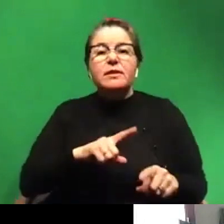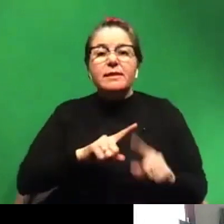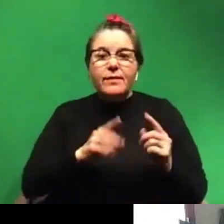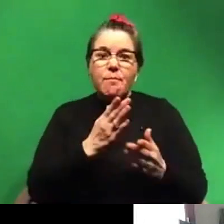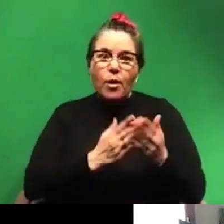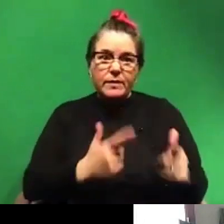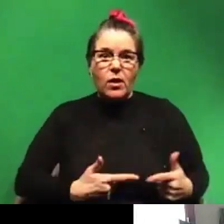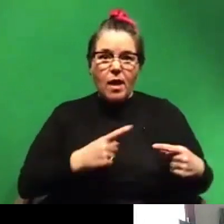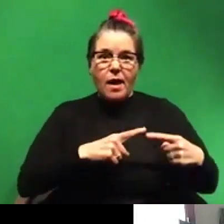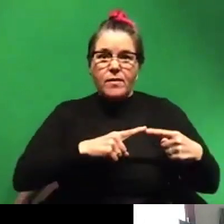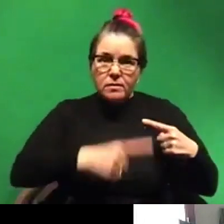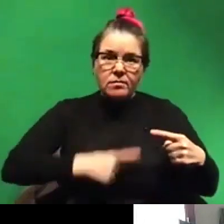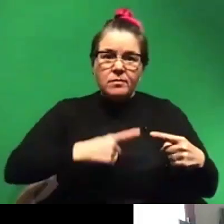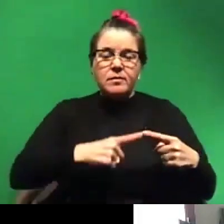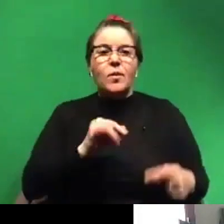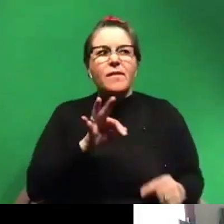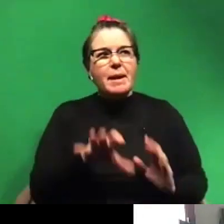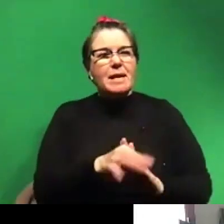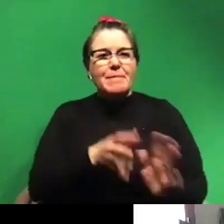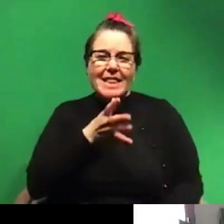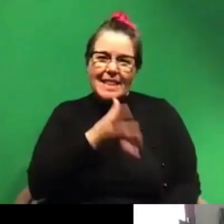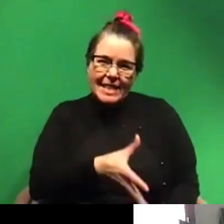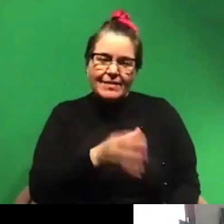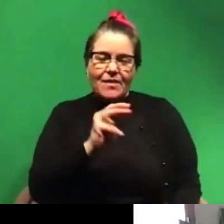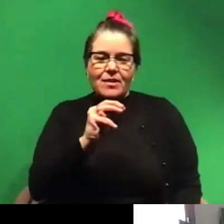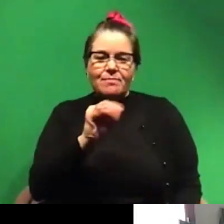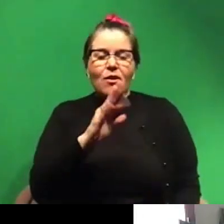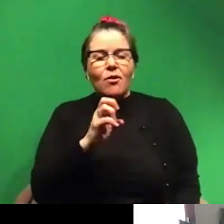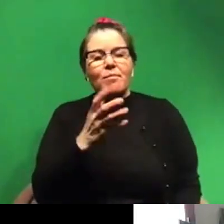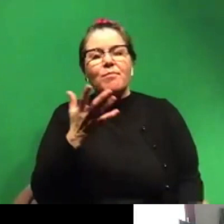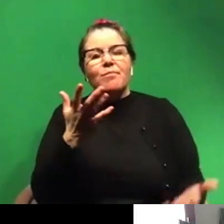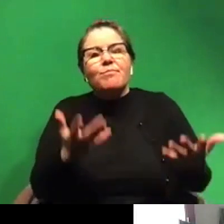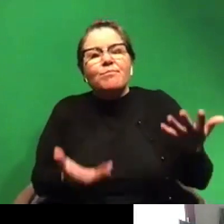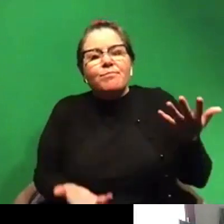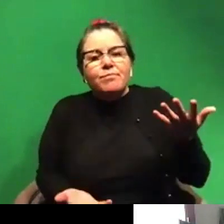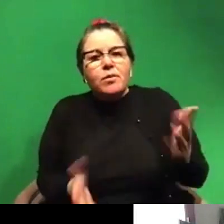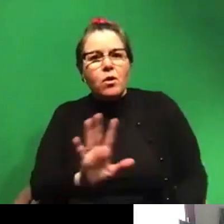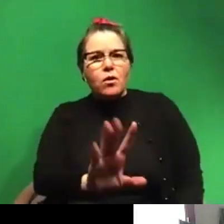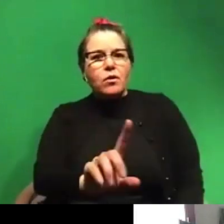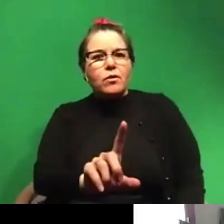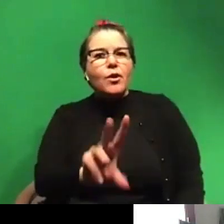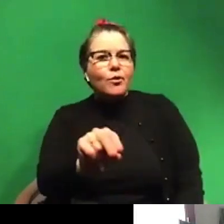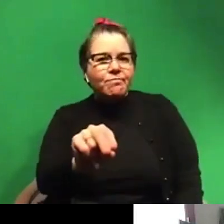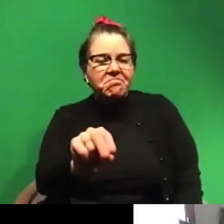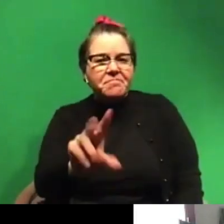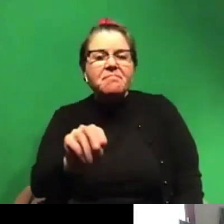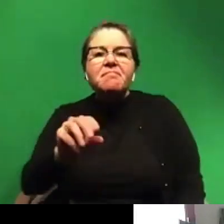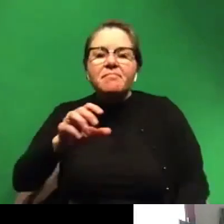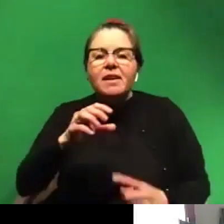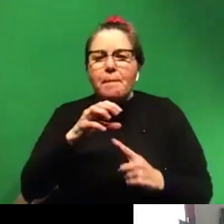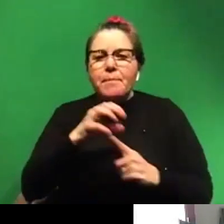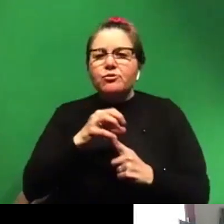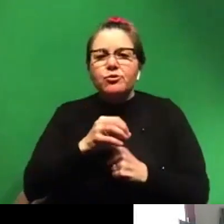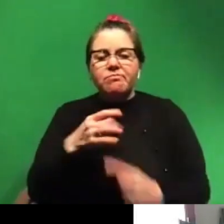life cycle. And so if I had to pick my least favorite microbe, it would probably, I do know, mushrooms. I don't